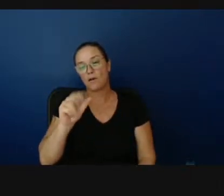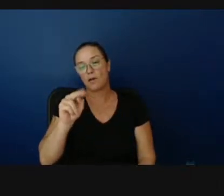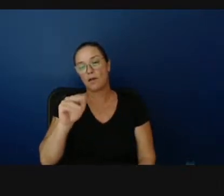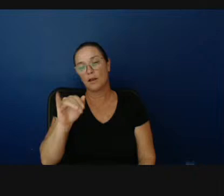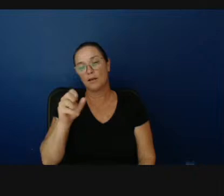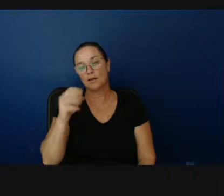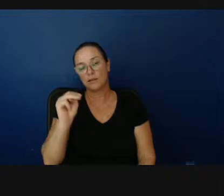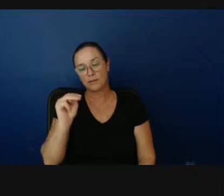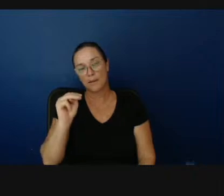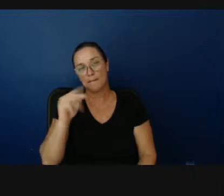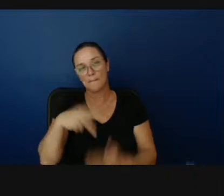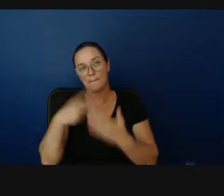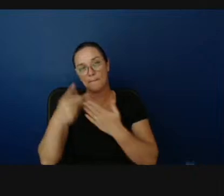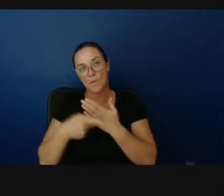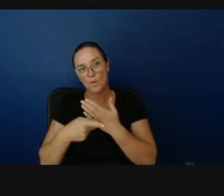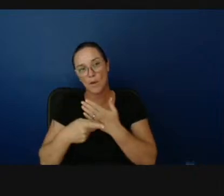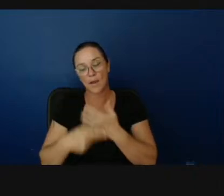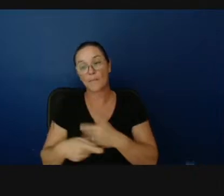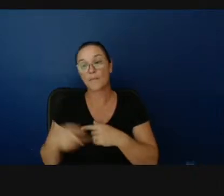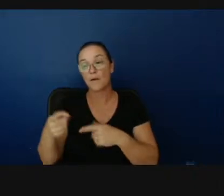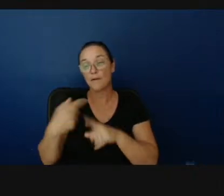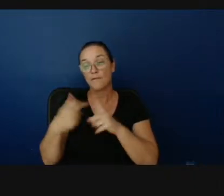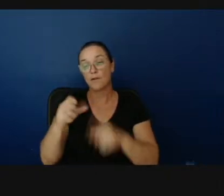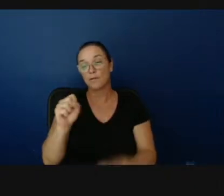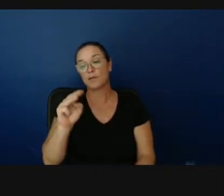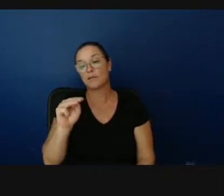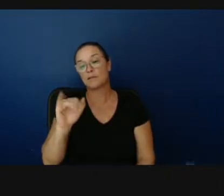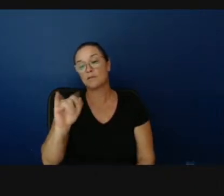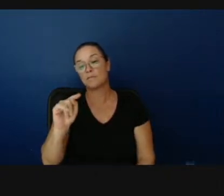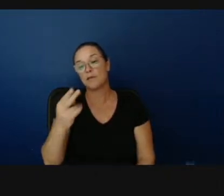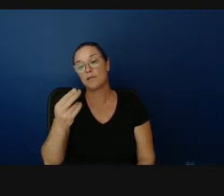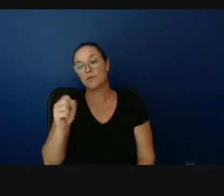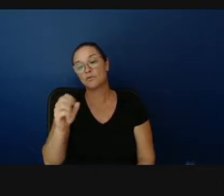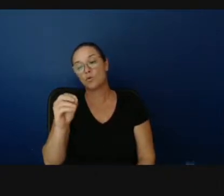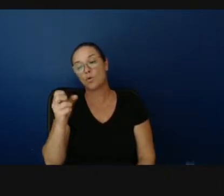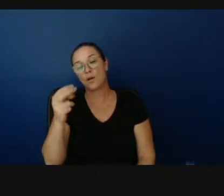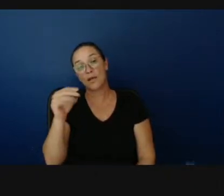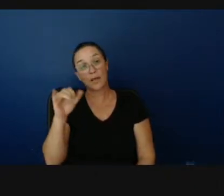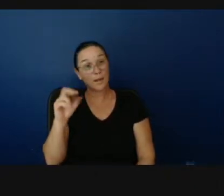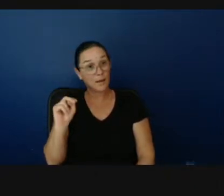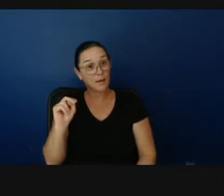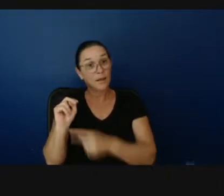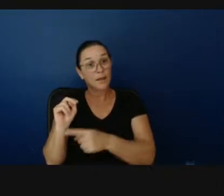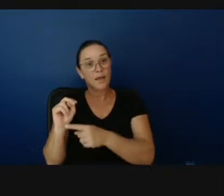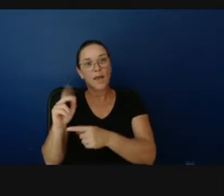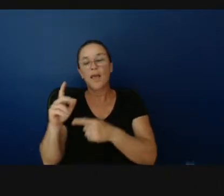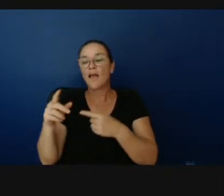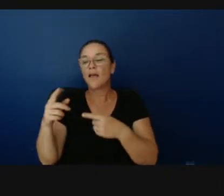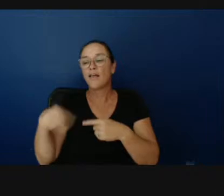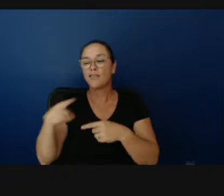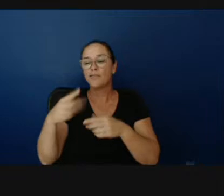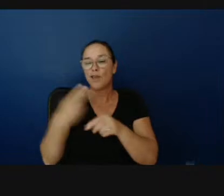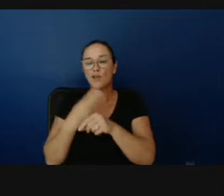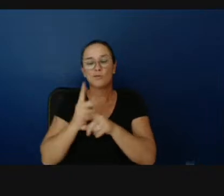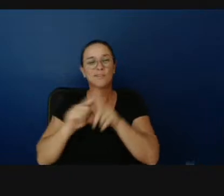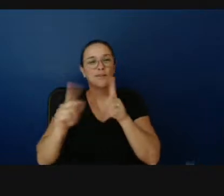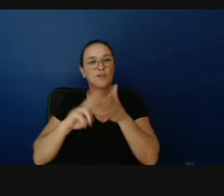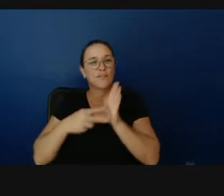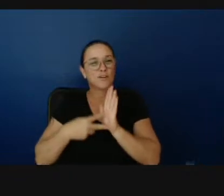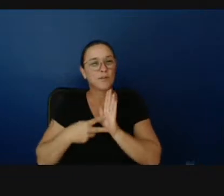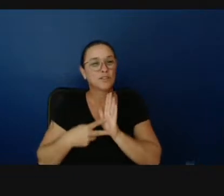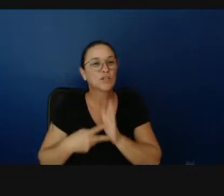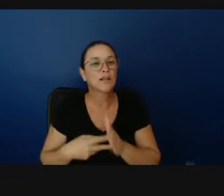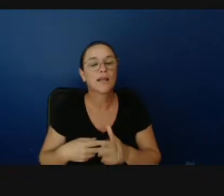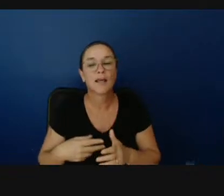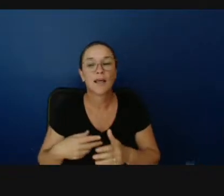Global Volcanism Program, they use a time definition. So if it's within 3 months, no matter the location on the volcano,